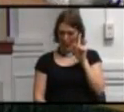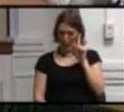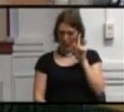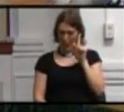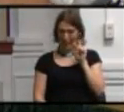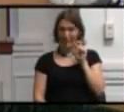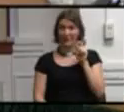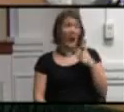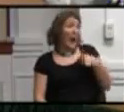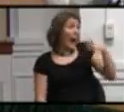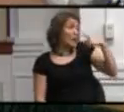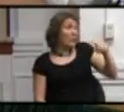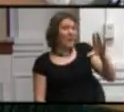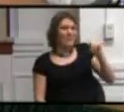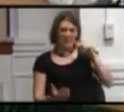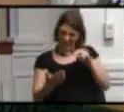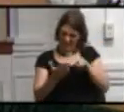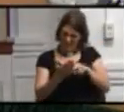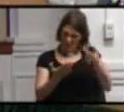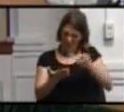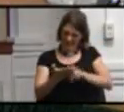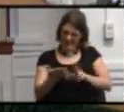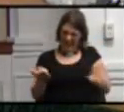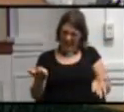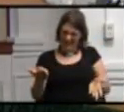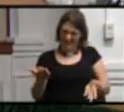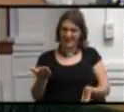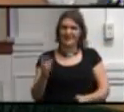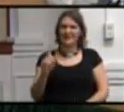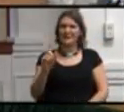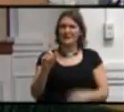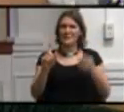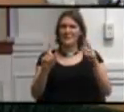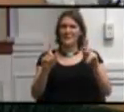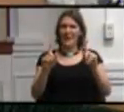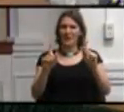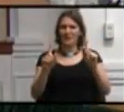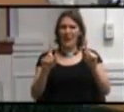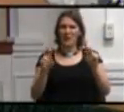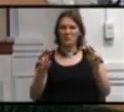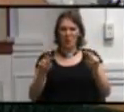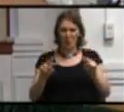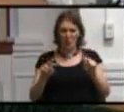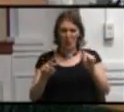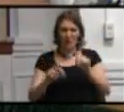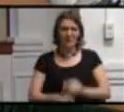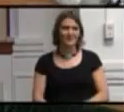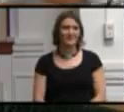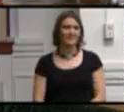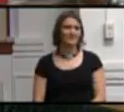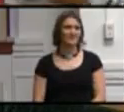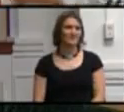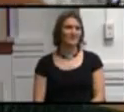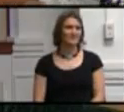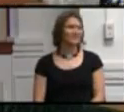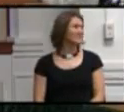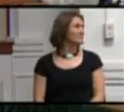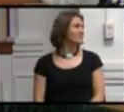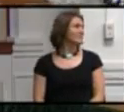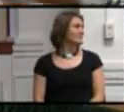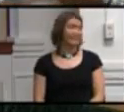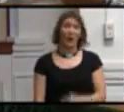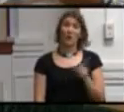Can I? I don't have any problem with that. I understand. I just curious. Looks like